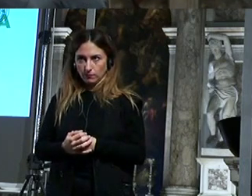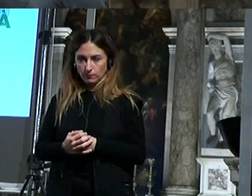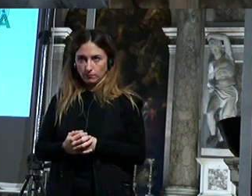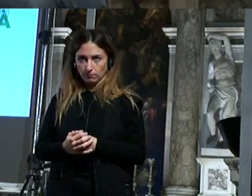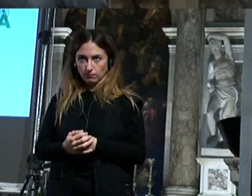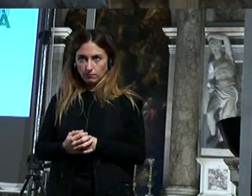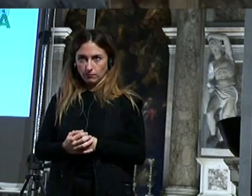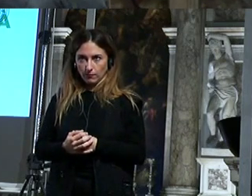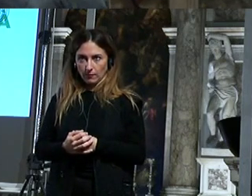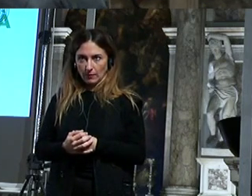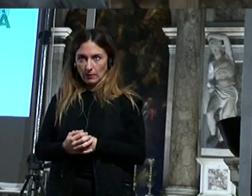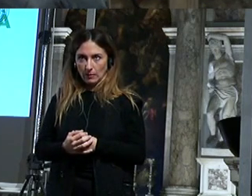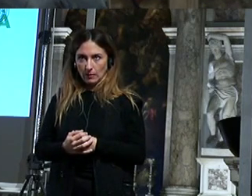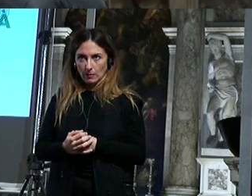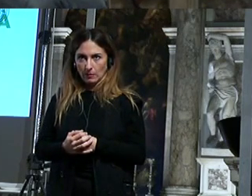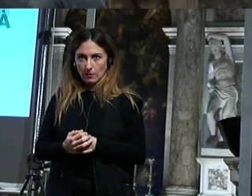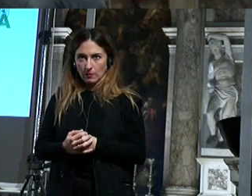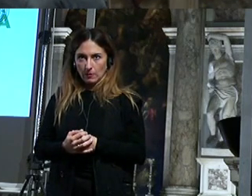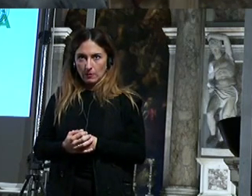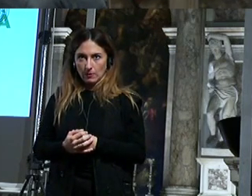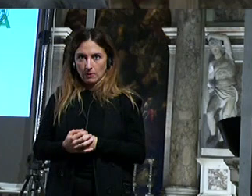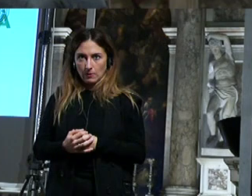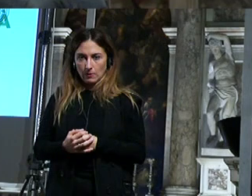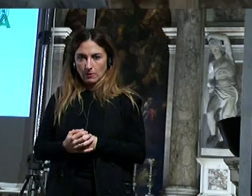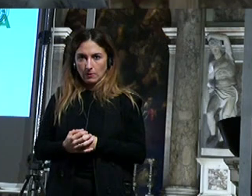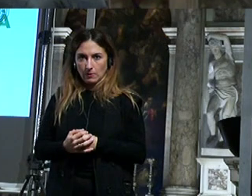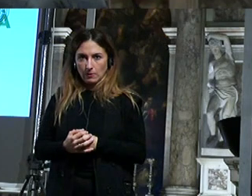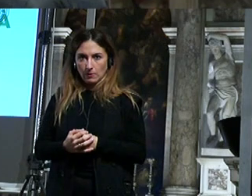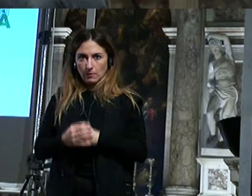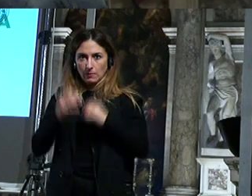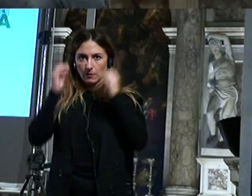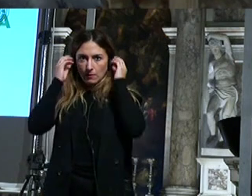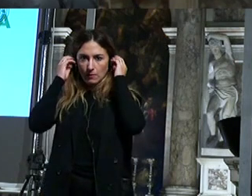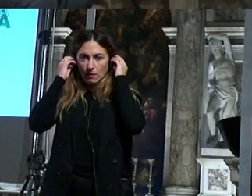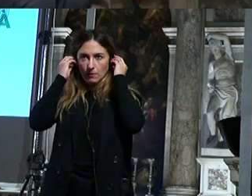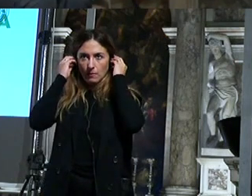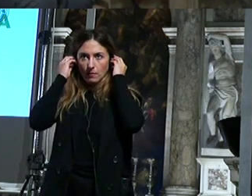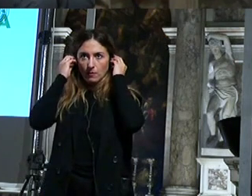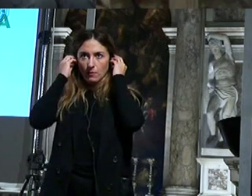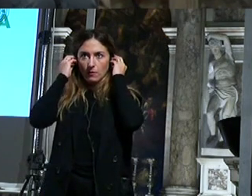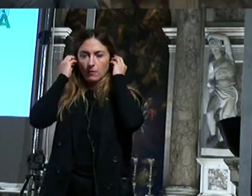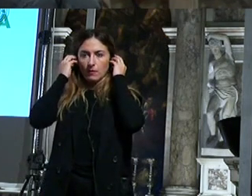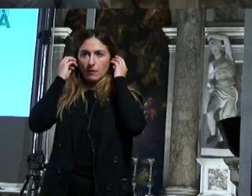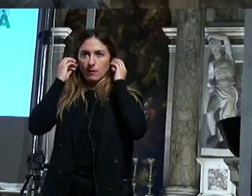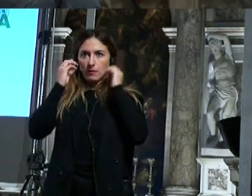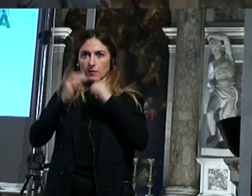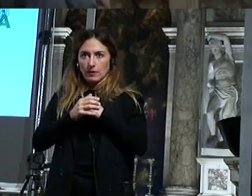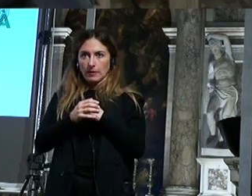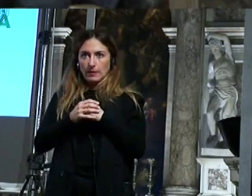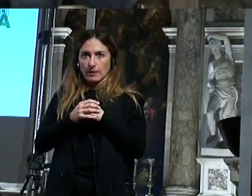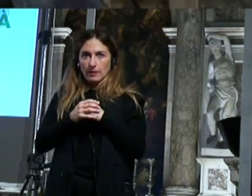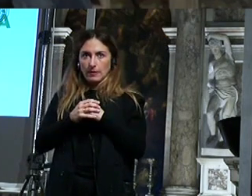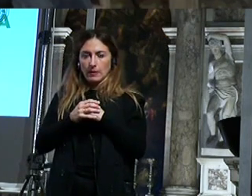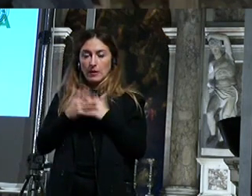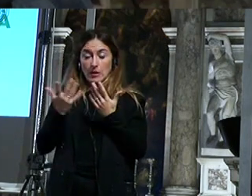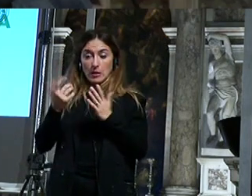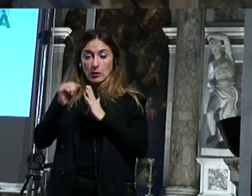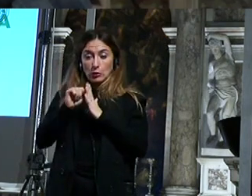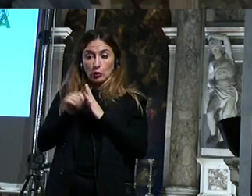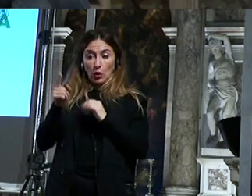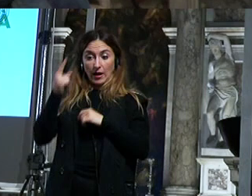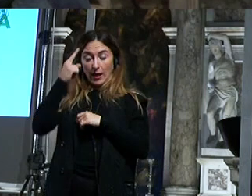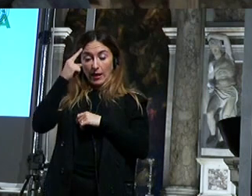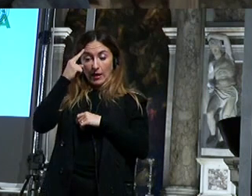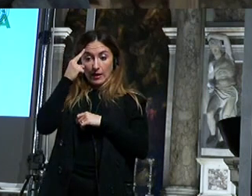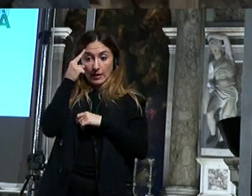You know, that story, the idea for it, or maybe the reactive force that turned into a story,